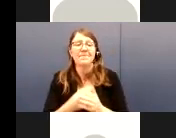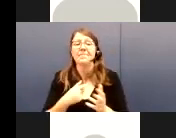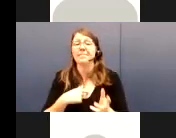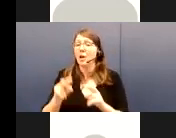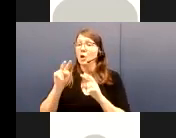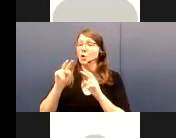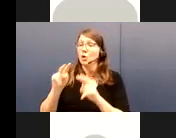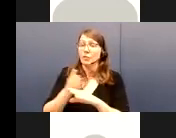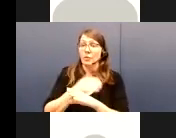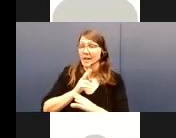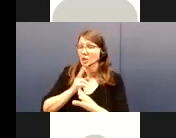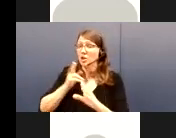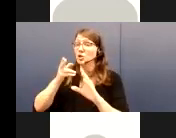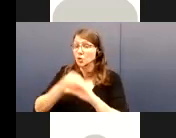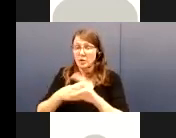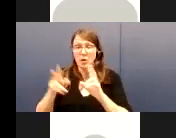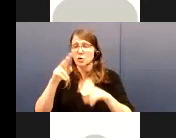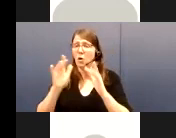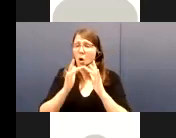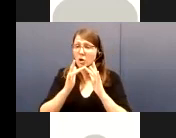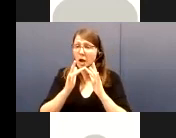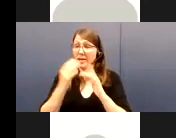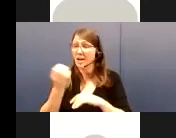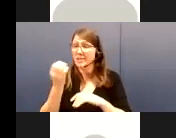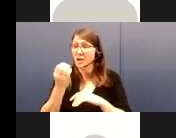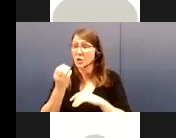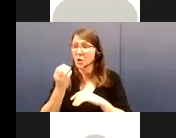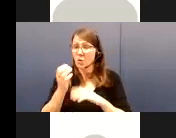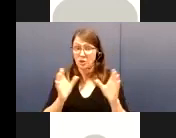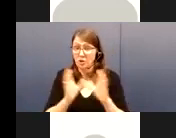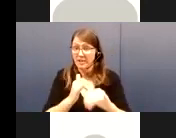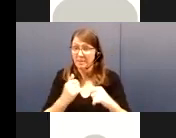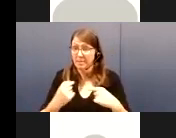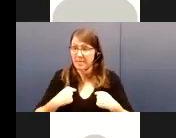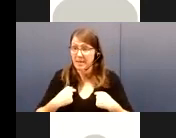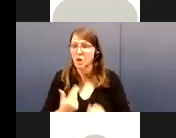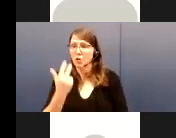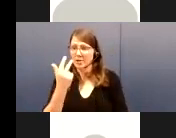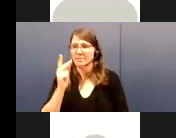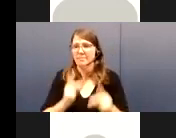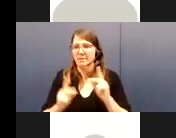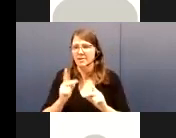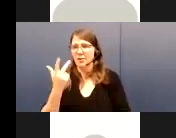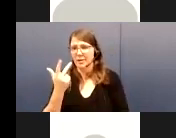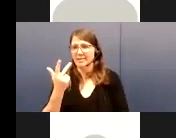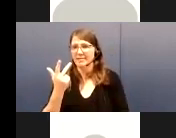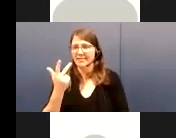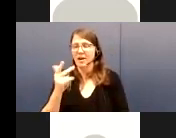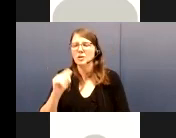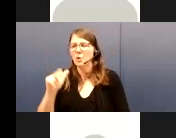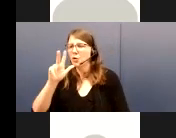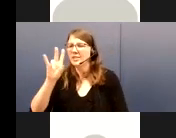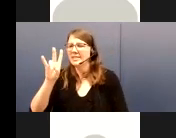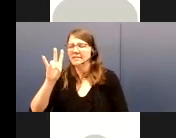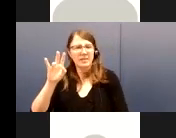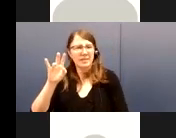are 3 people with my designation, right? And I think Marianne said there was 37 elder mediators with the provincial designation.